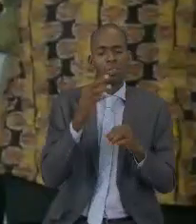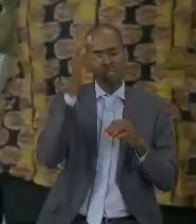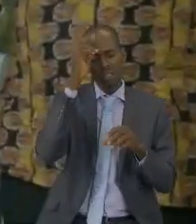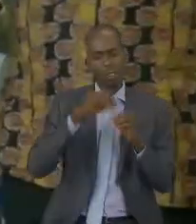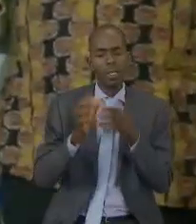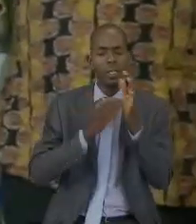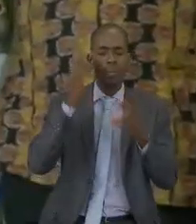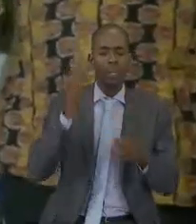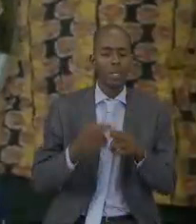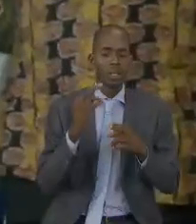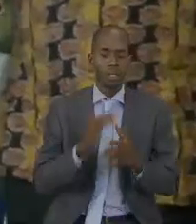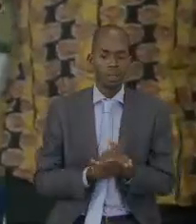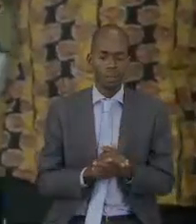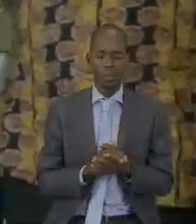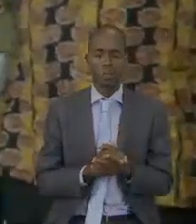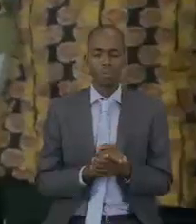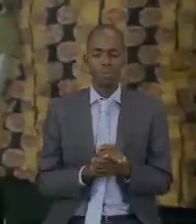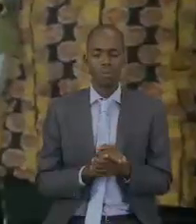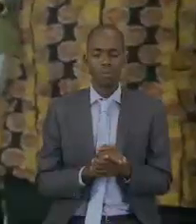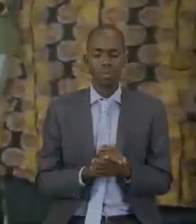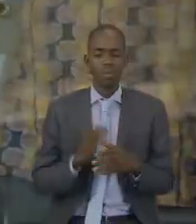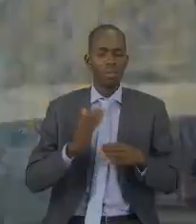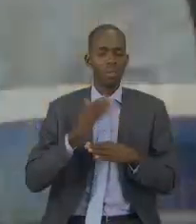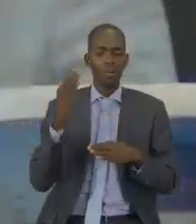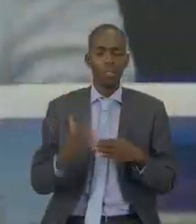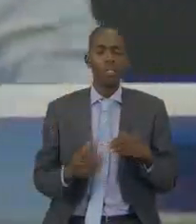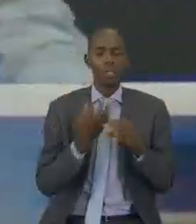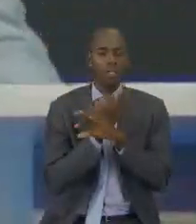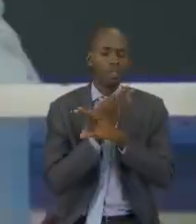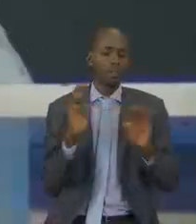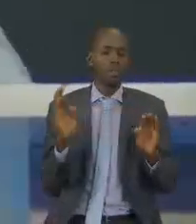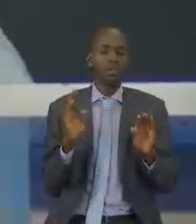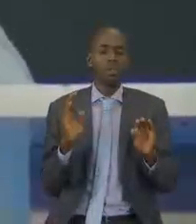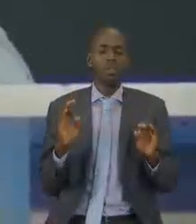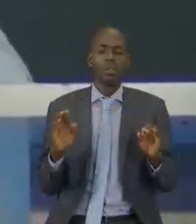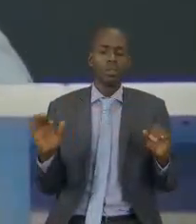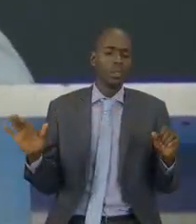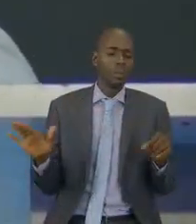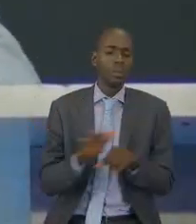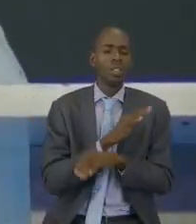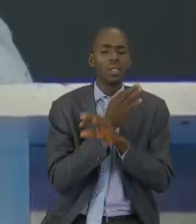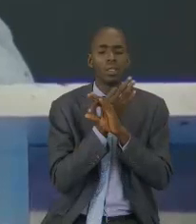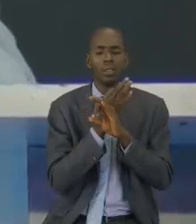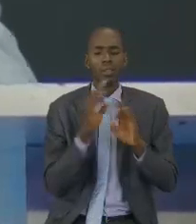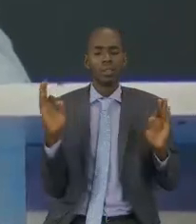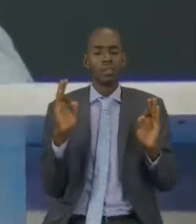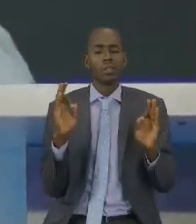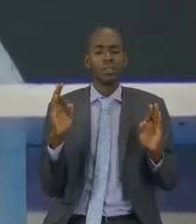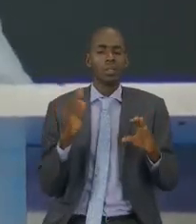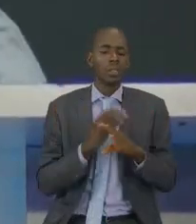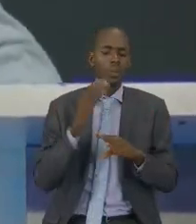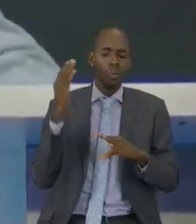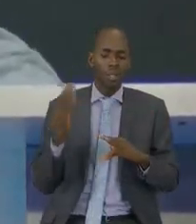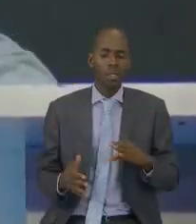Jesus' name. Total freedom, complete freedom, total